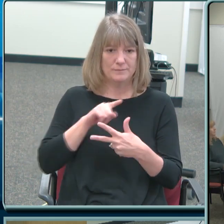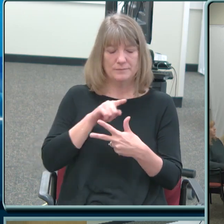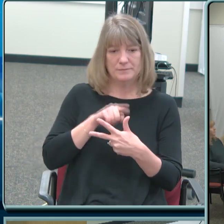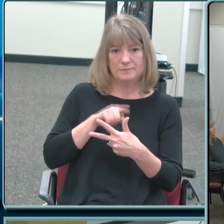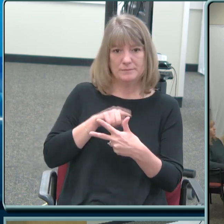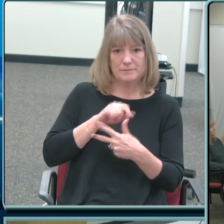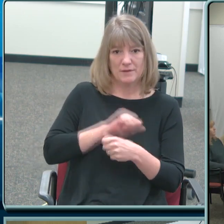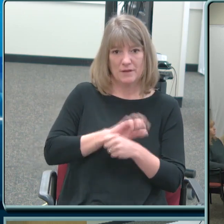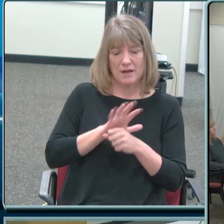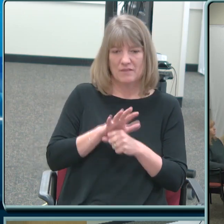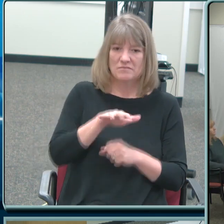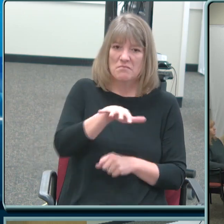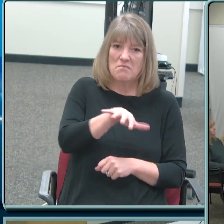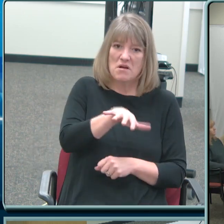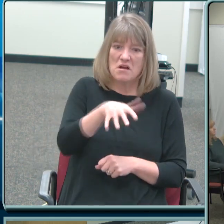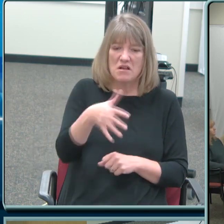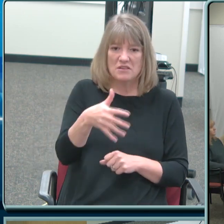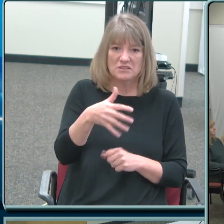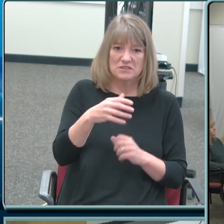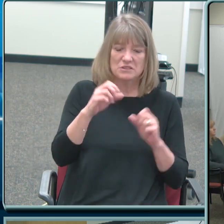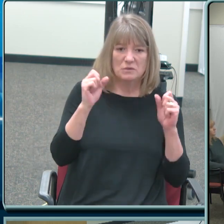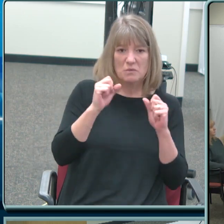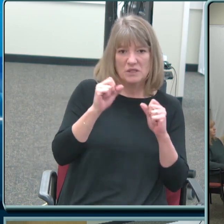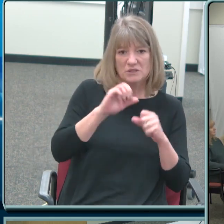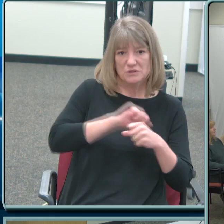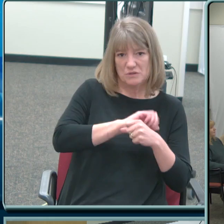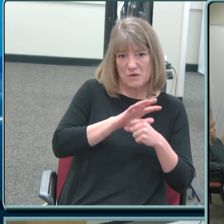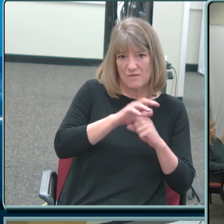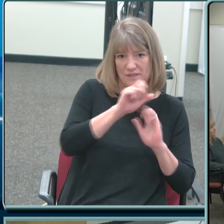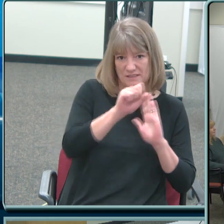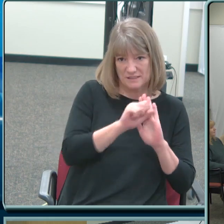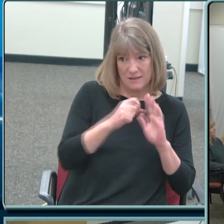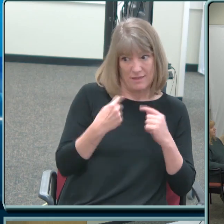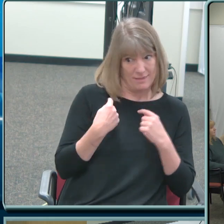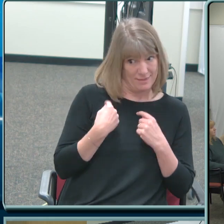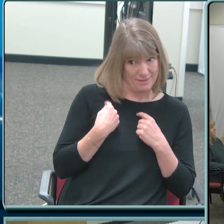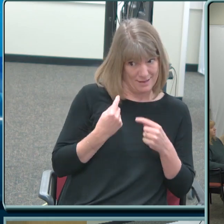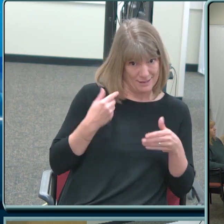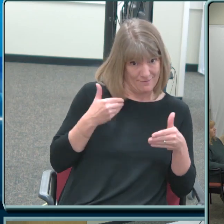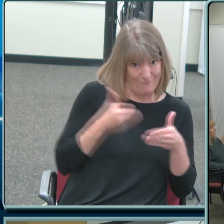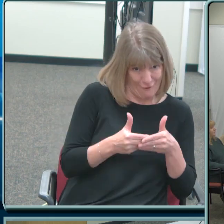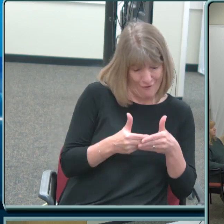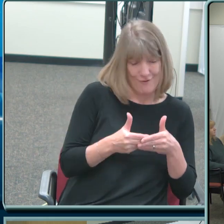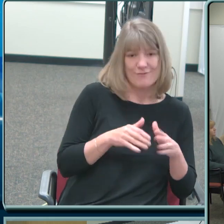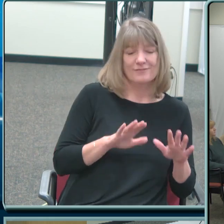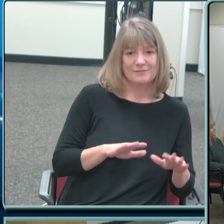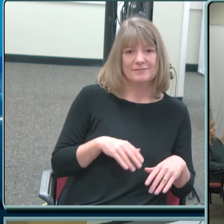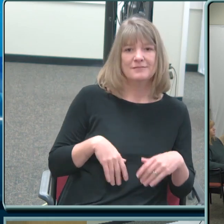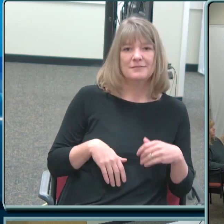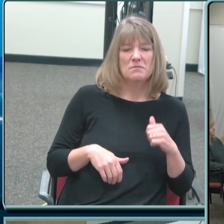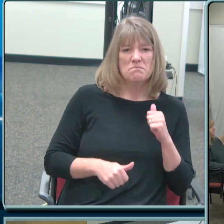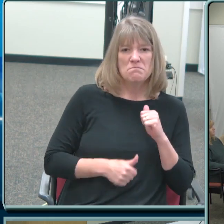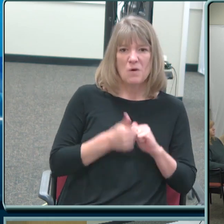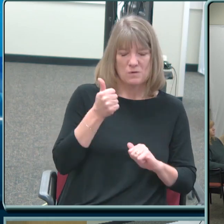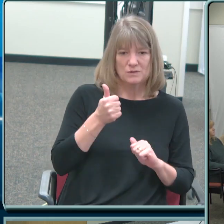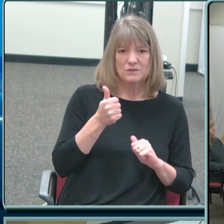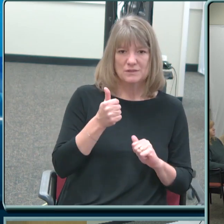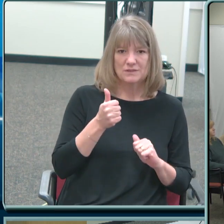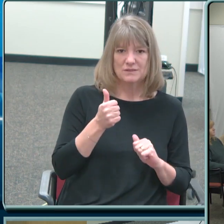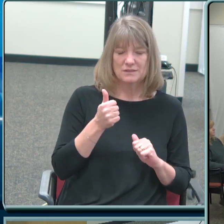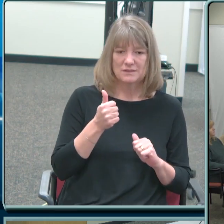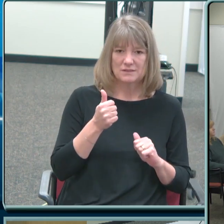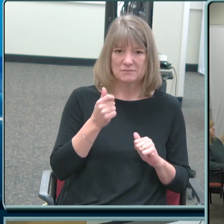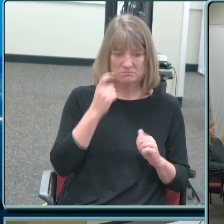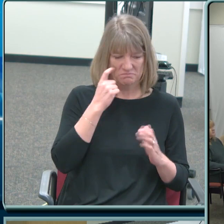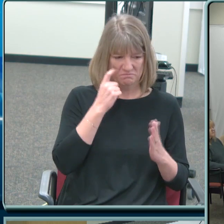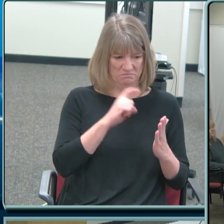a modest sort of winter COVID season thus far. But for the most part, the